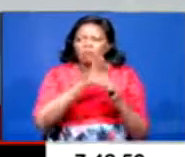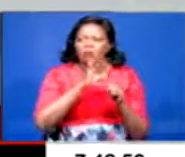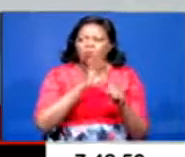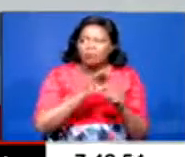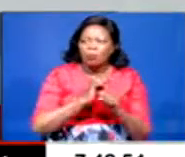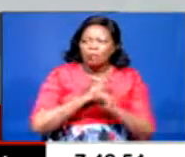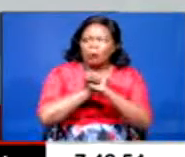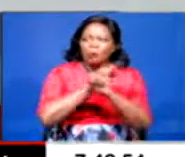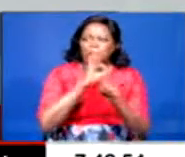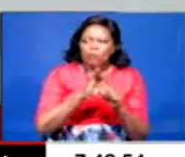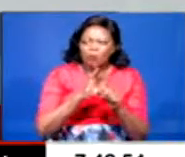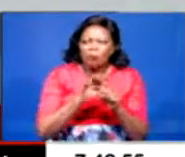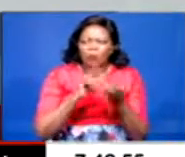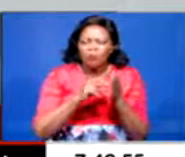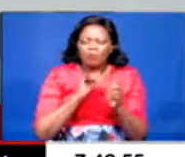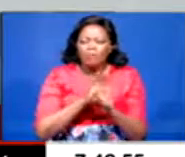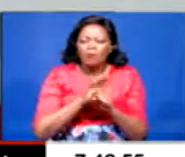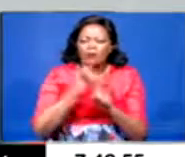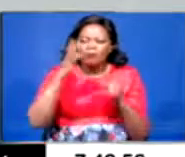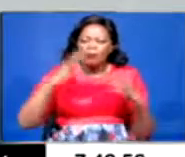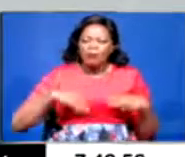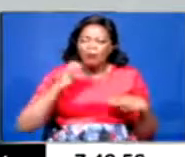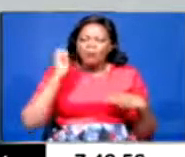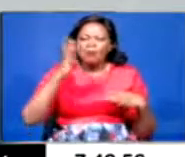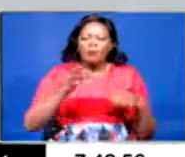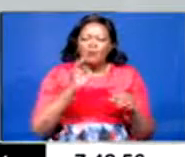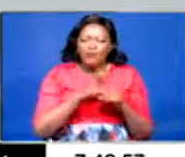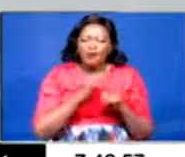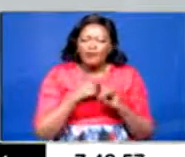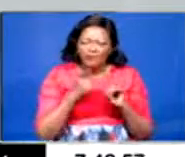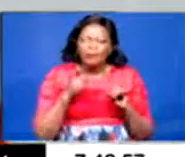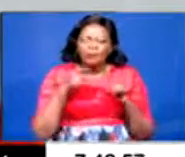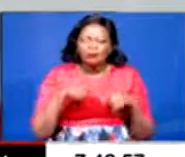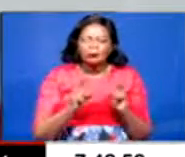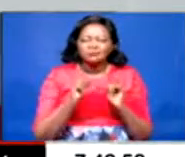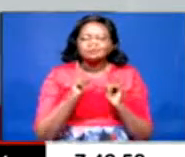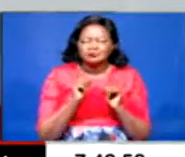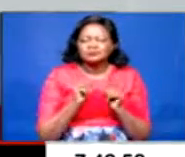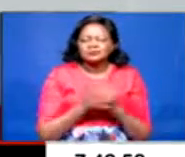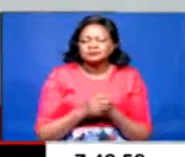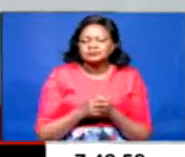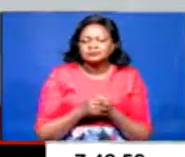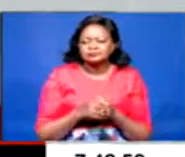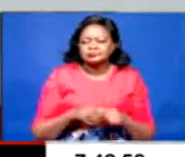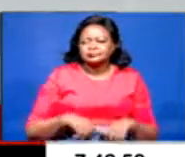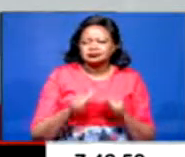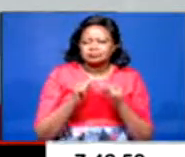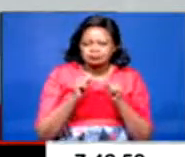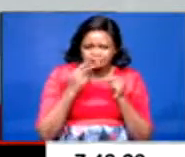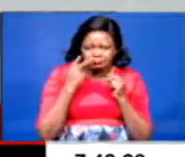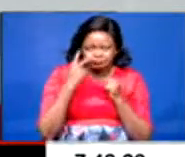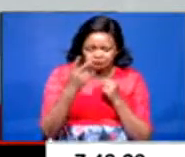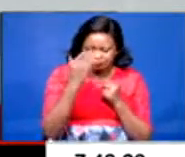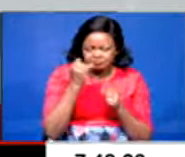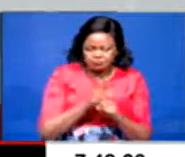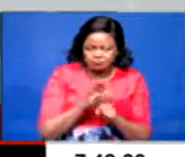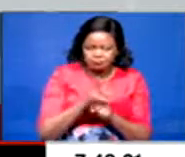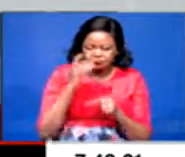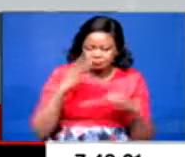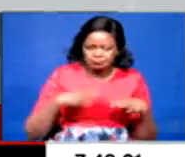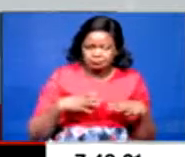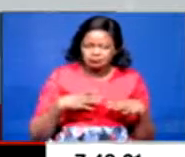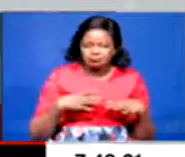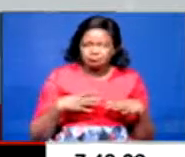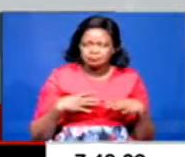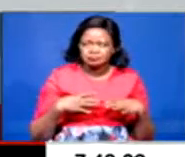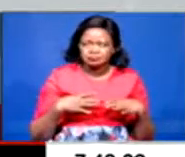the vote. So there are many Kenyans who will vote, but they'll still, you know, hang around the fence and keep their eyes and ears open. Because for many Kenyans, one thing that I think